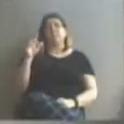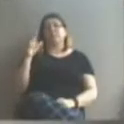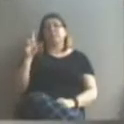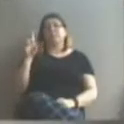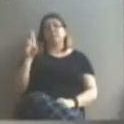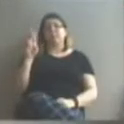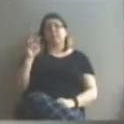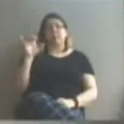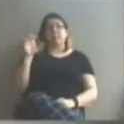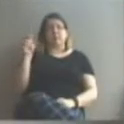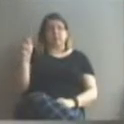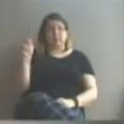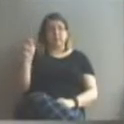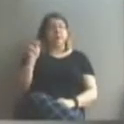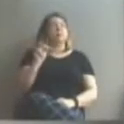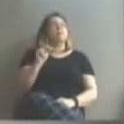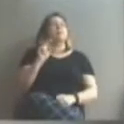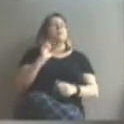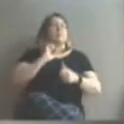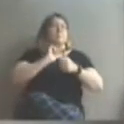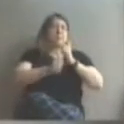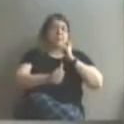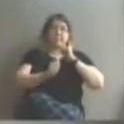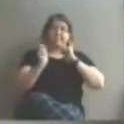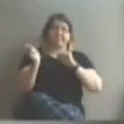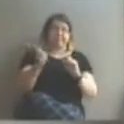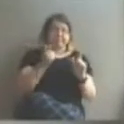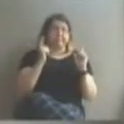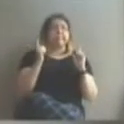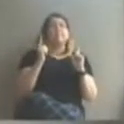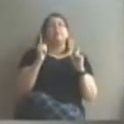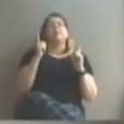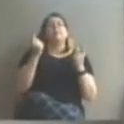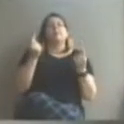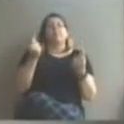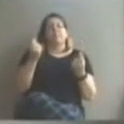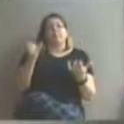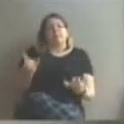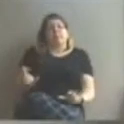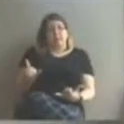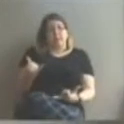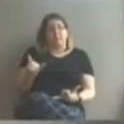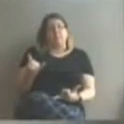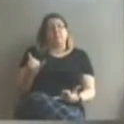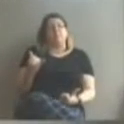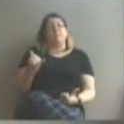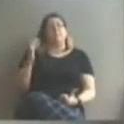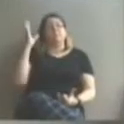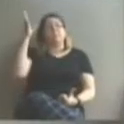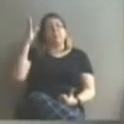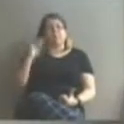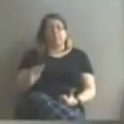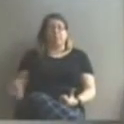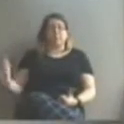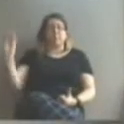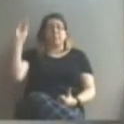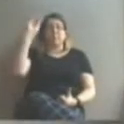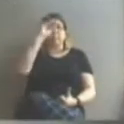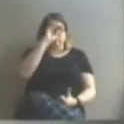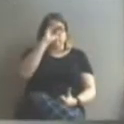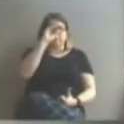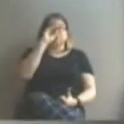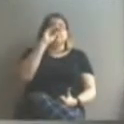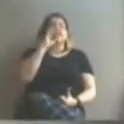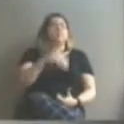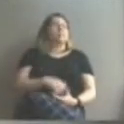Duncan, all those in favor? Motion passes unanimously. So what we're going to do is at this time, we're going to move our speaker up to this point